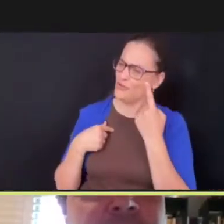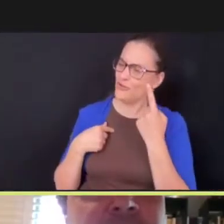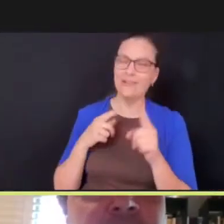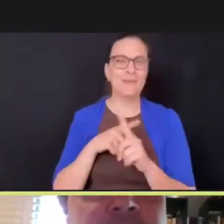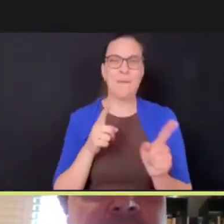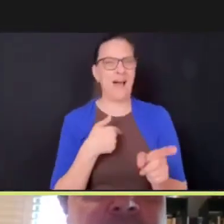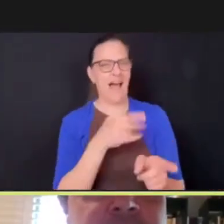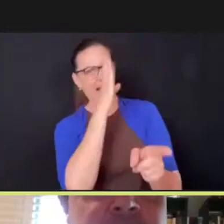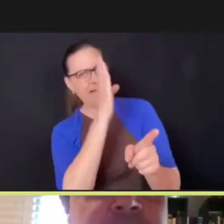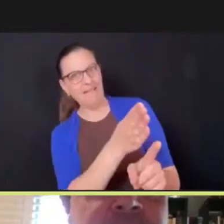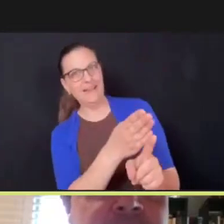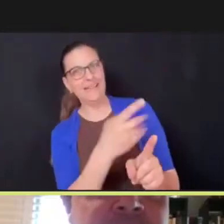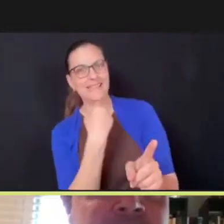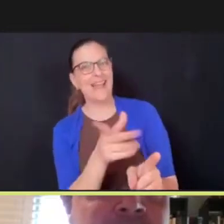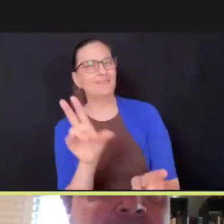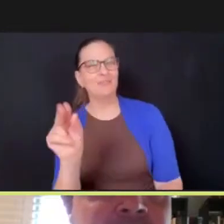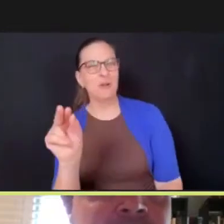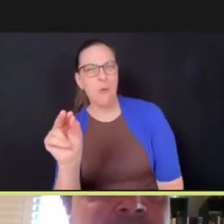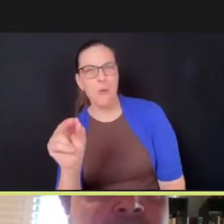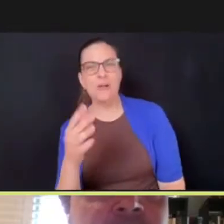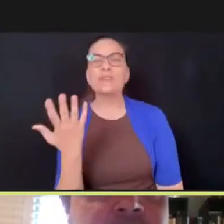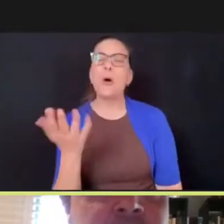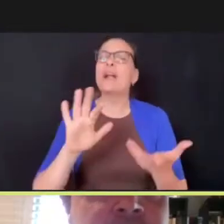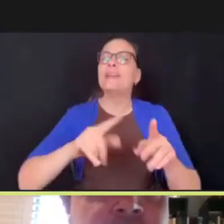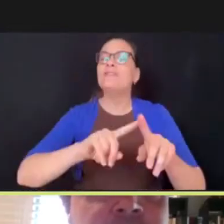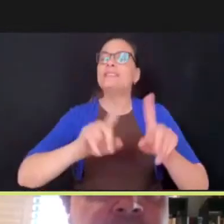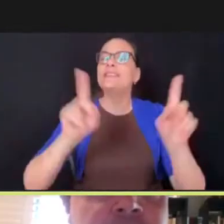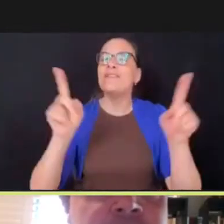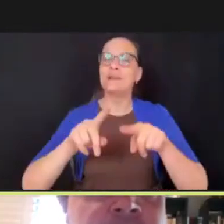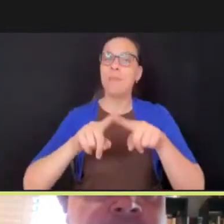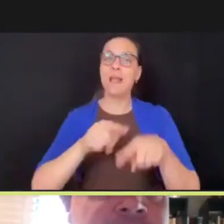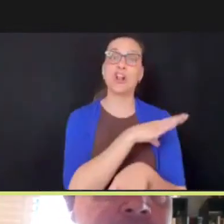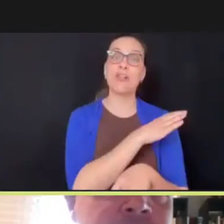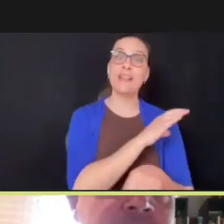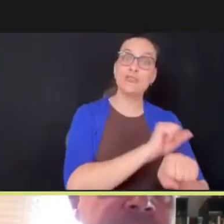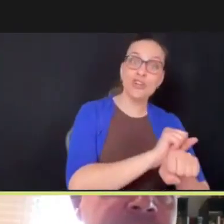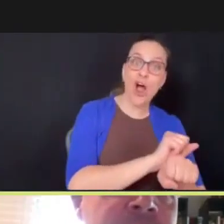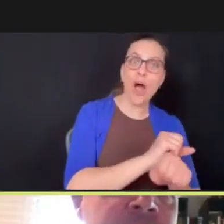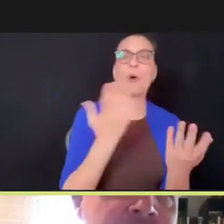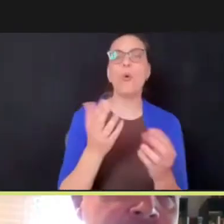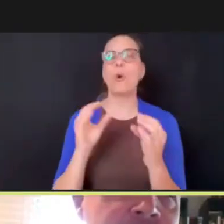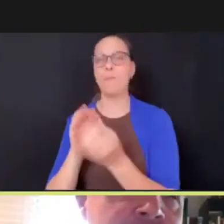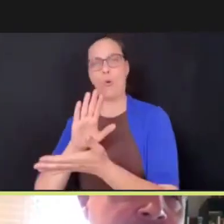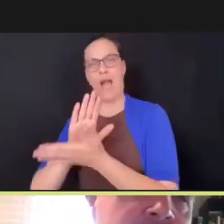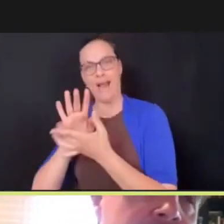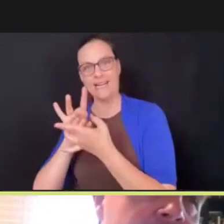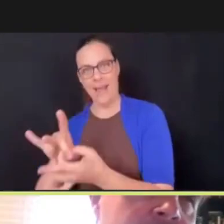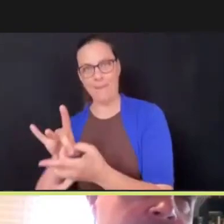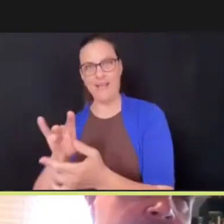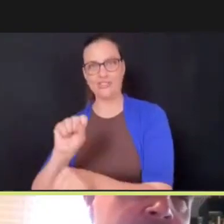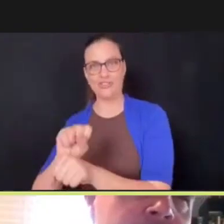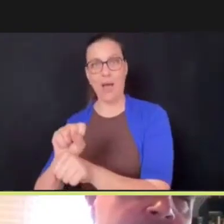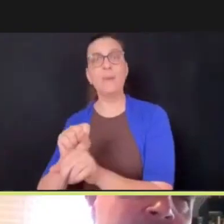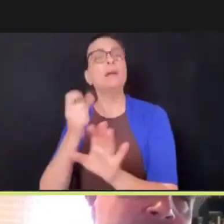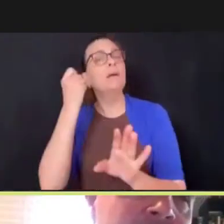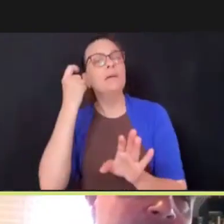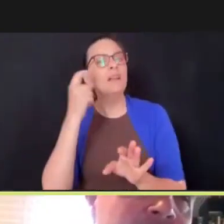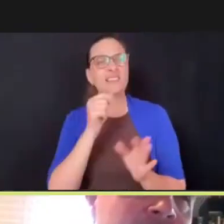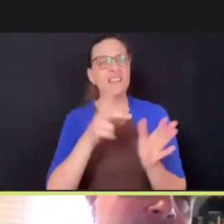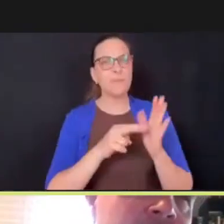on the clinical jobs versus more academic jobs. And it wasn't so much that I was specifically not disclosing for those clinical